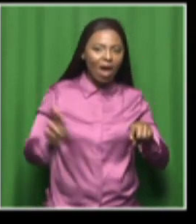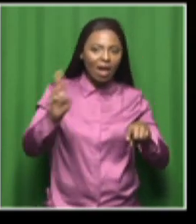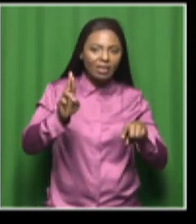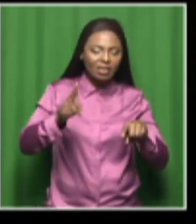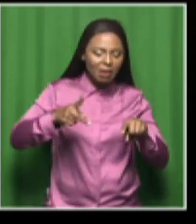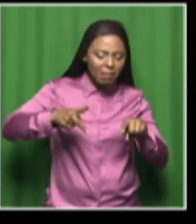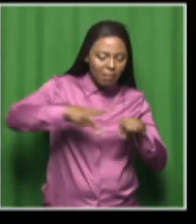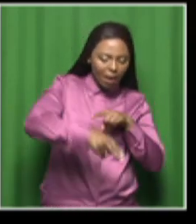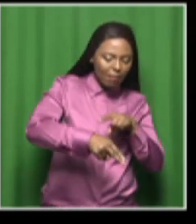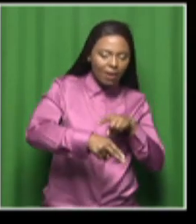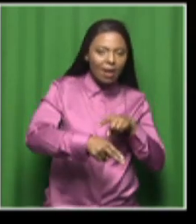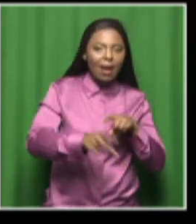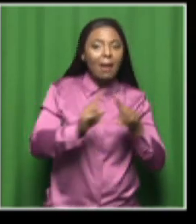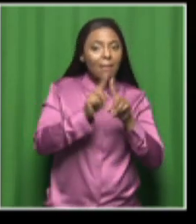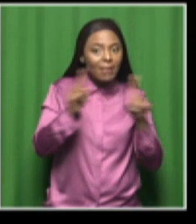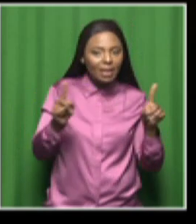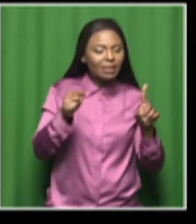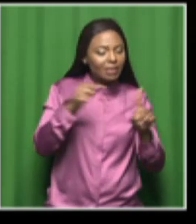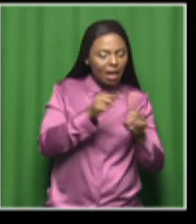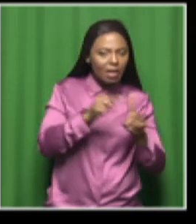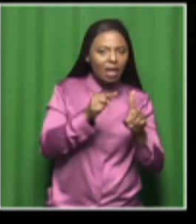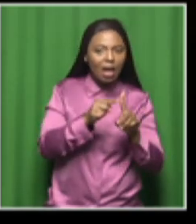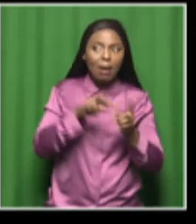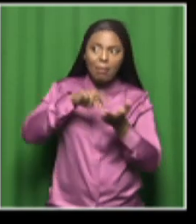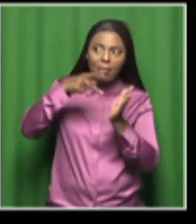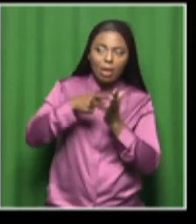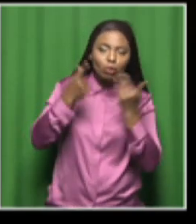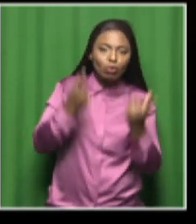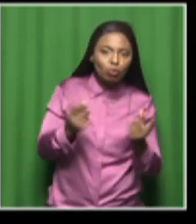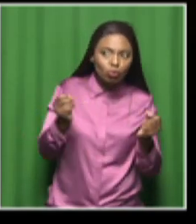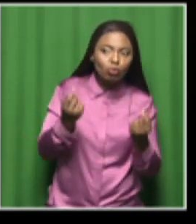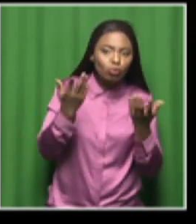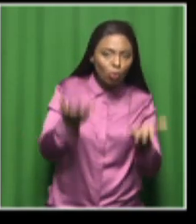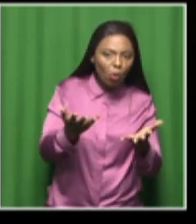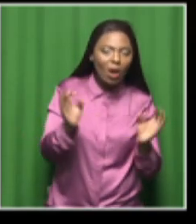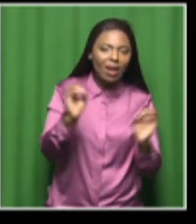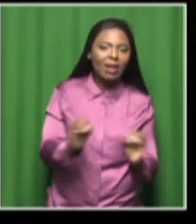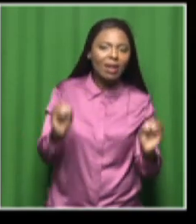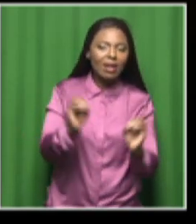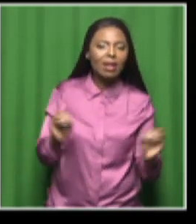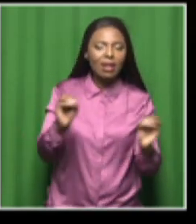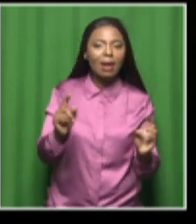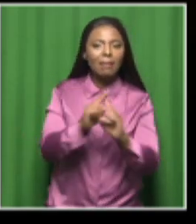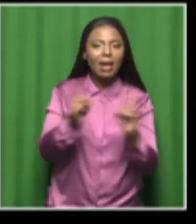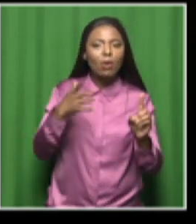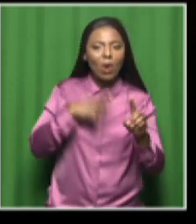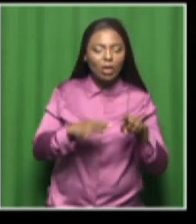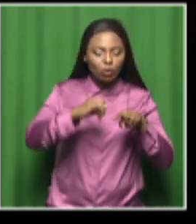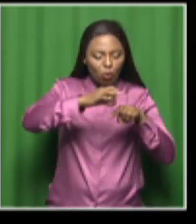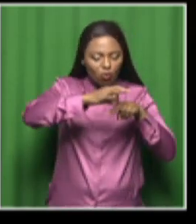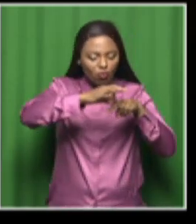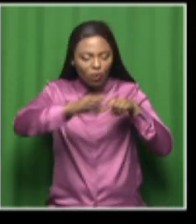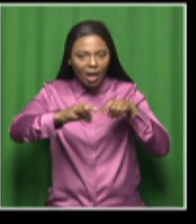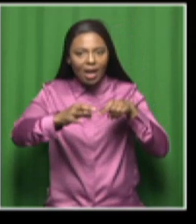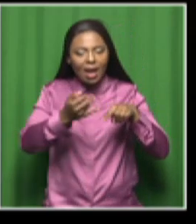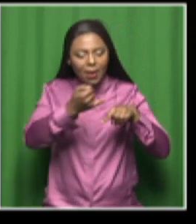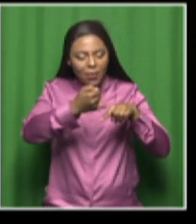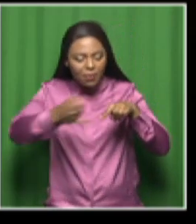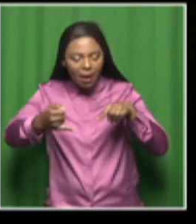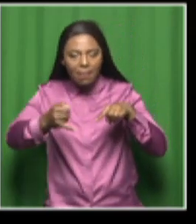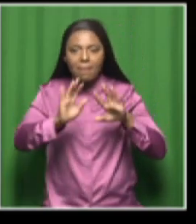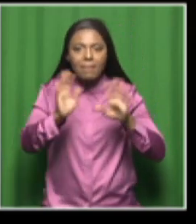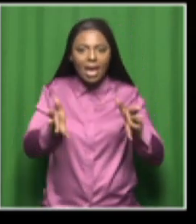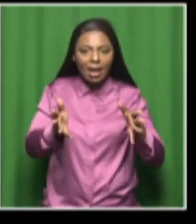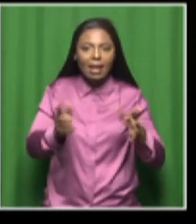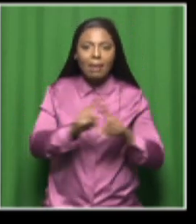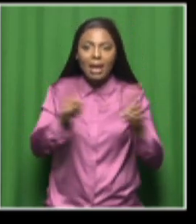went in for what was supposed to be a relatively simple procedure to amputate a toe. My life is over. That's the